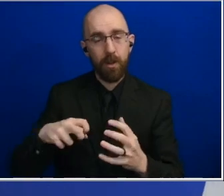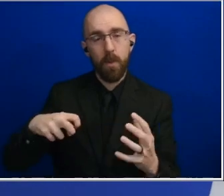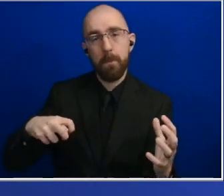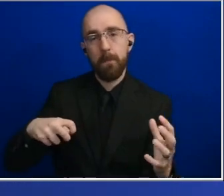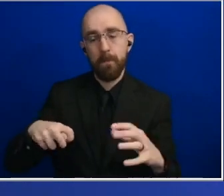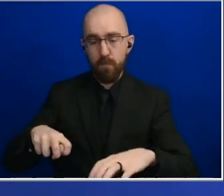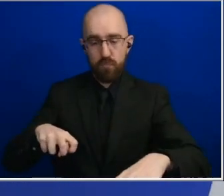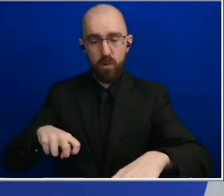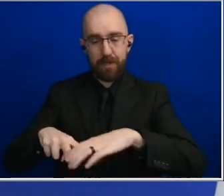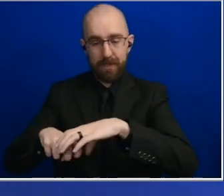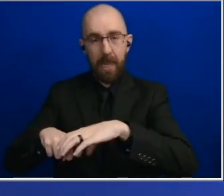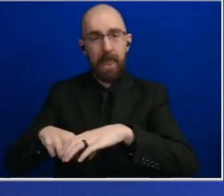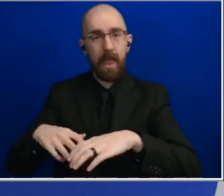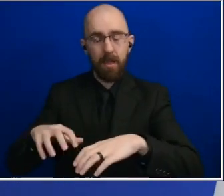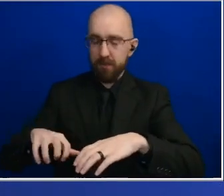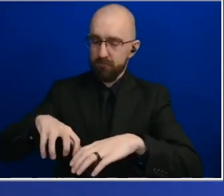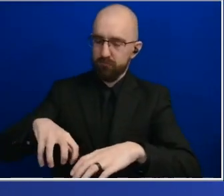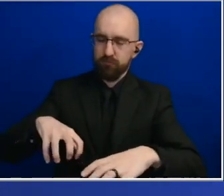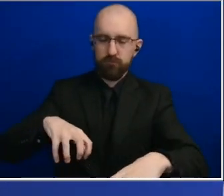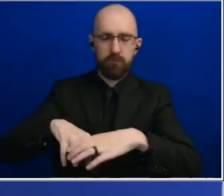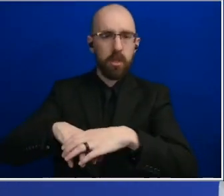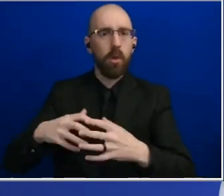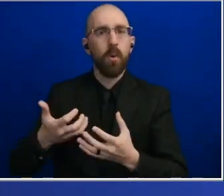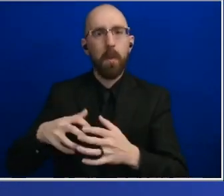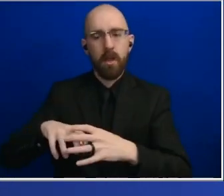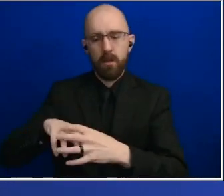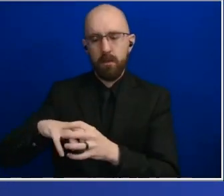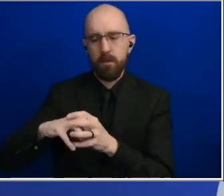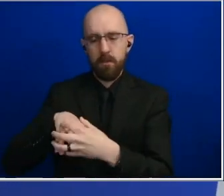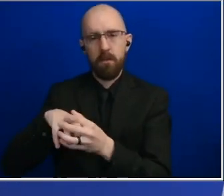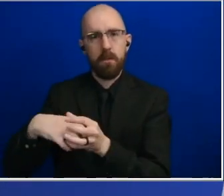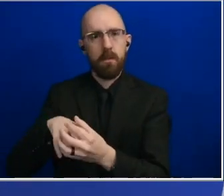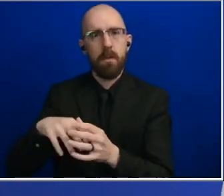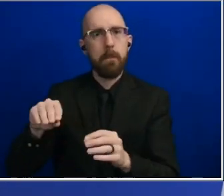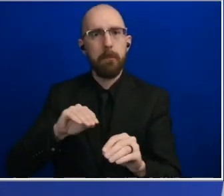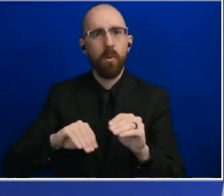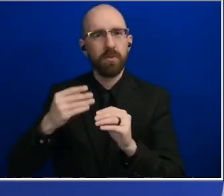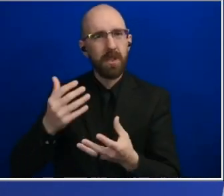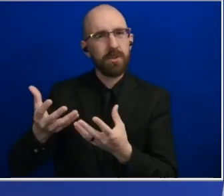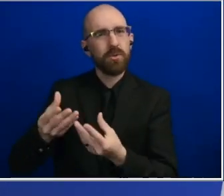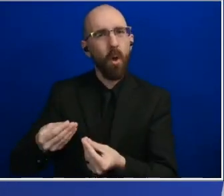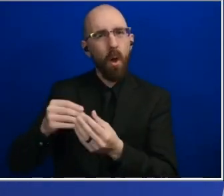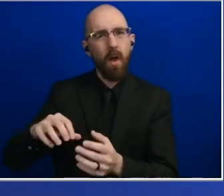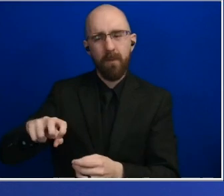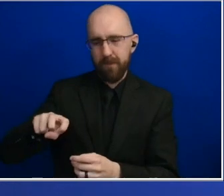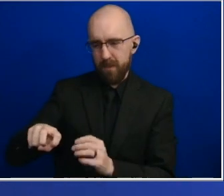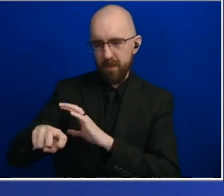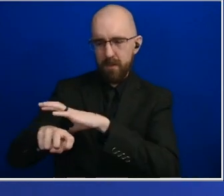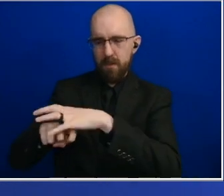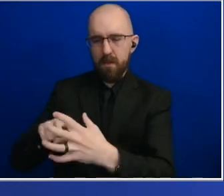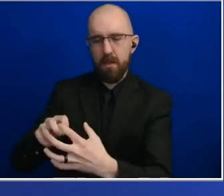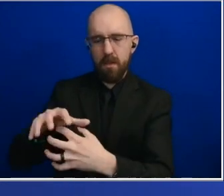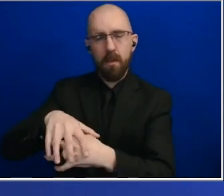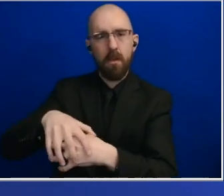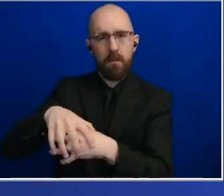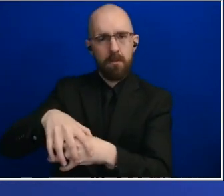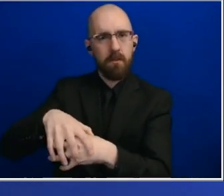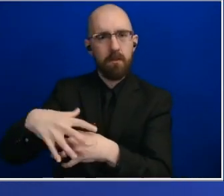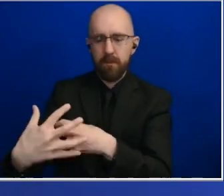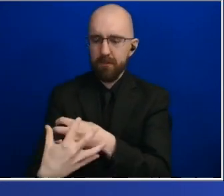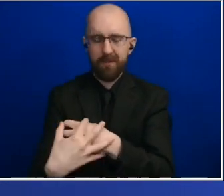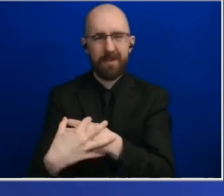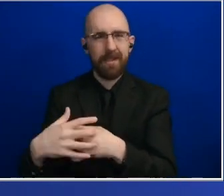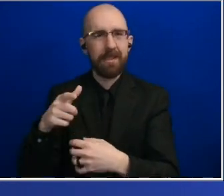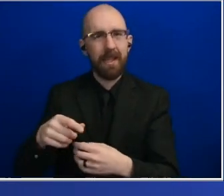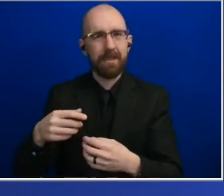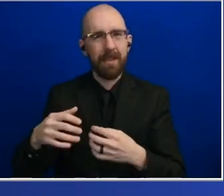much motion of that soft tissue envelope at the end of his stump, and that was causing some mechanical symptoms.